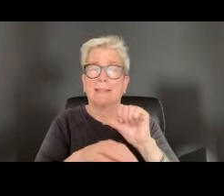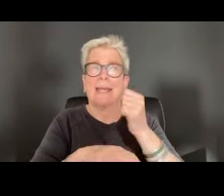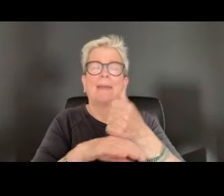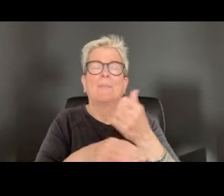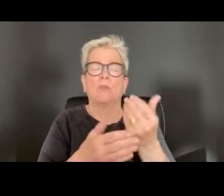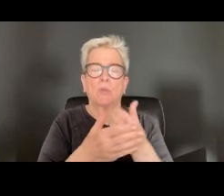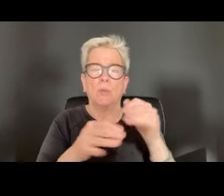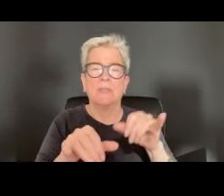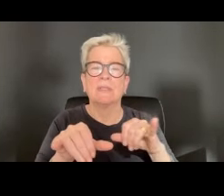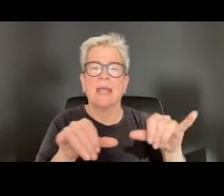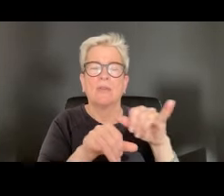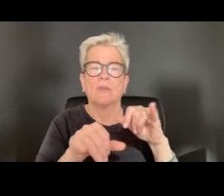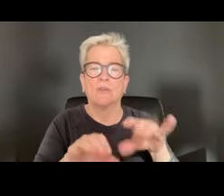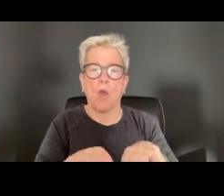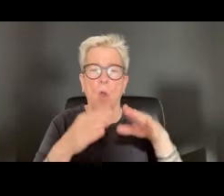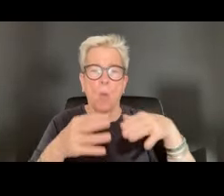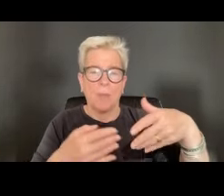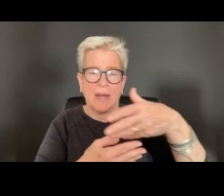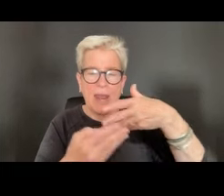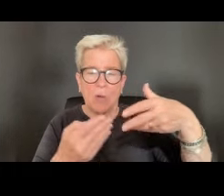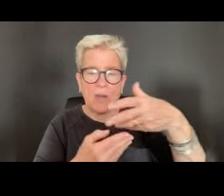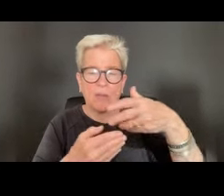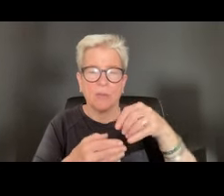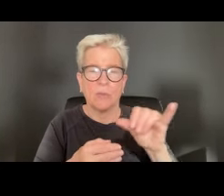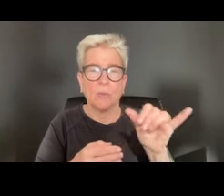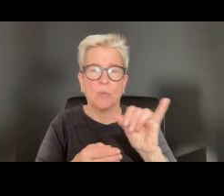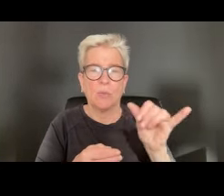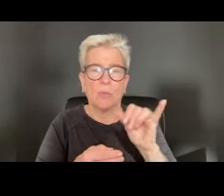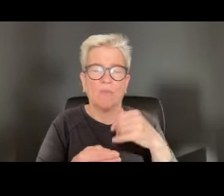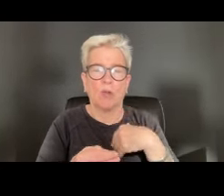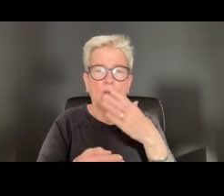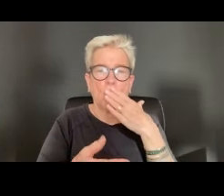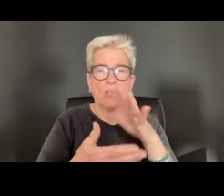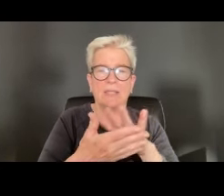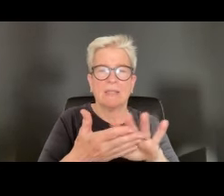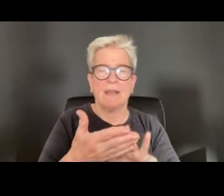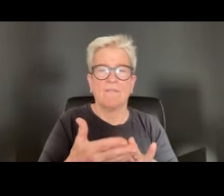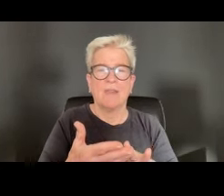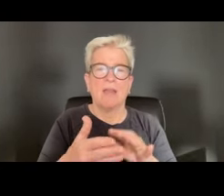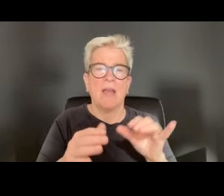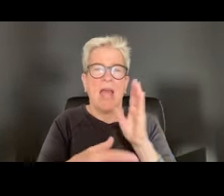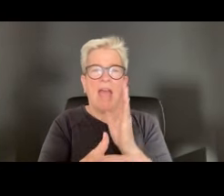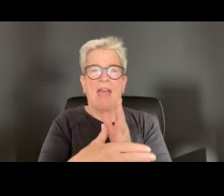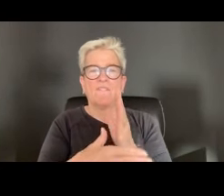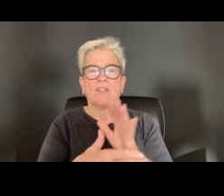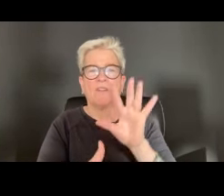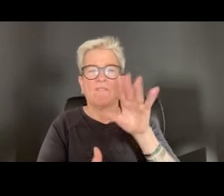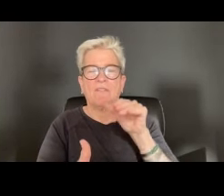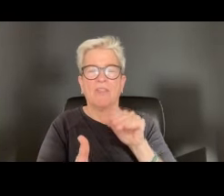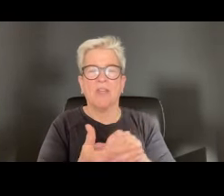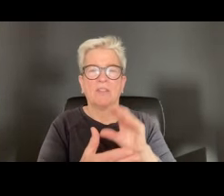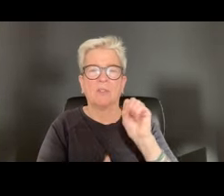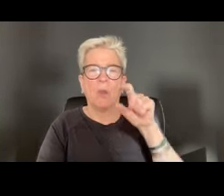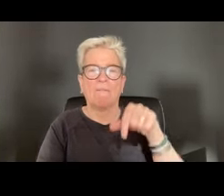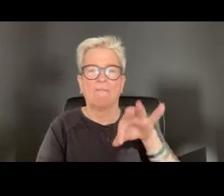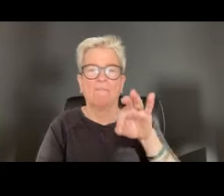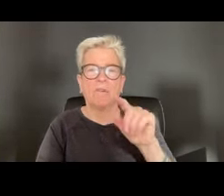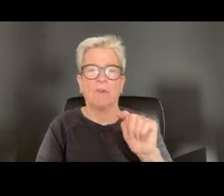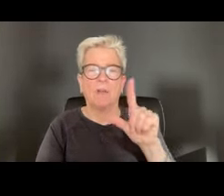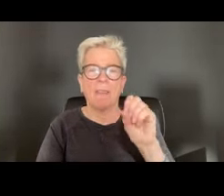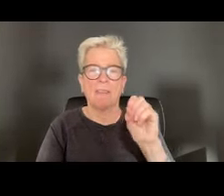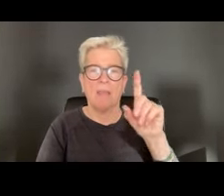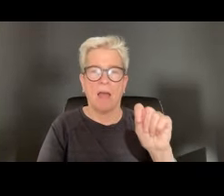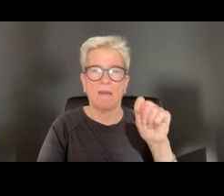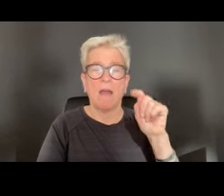to get good design outcomes. So on an average 5,000 square foot lot, again, under state law, we have